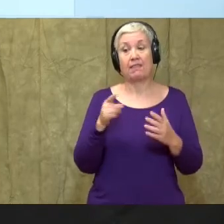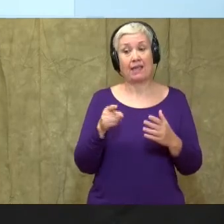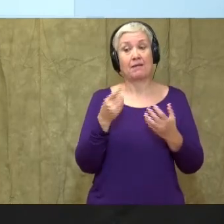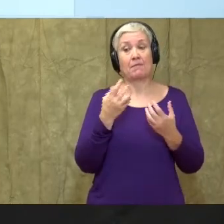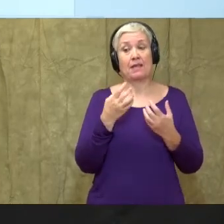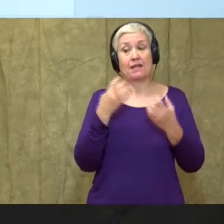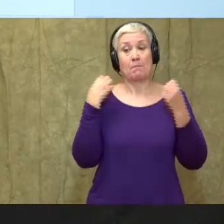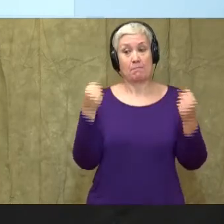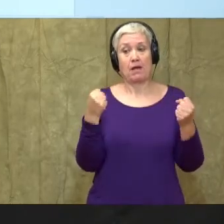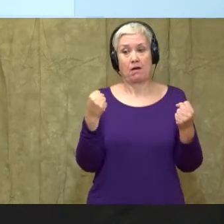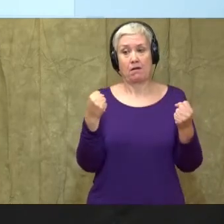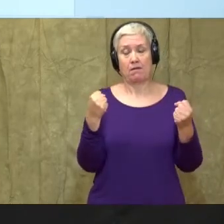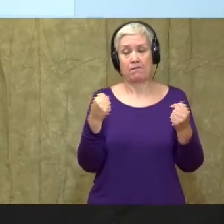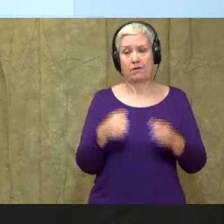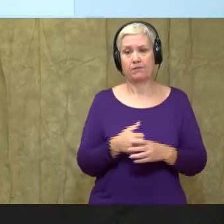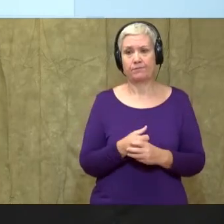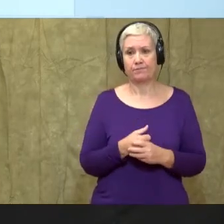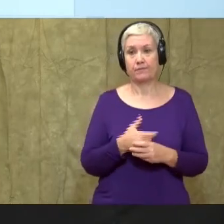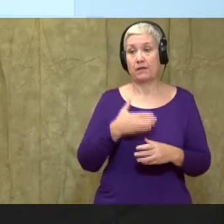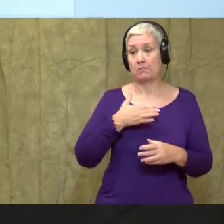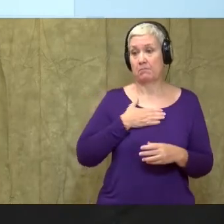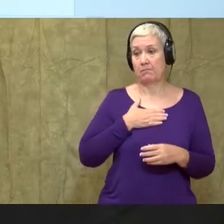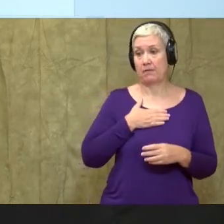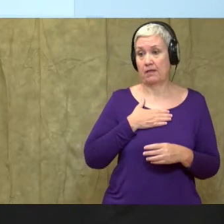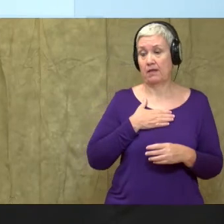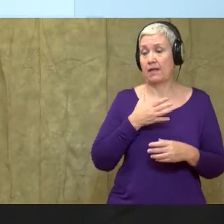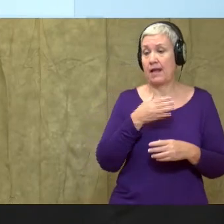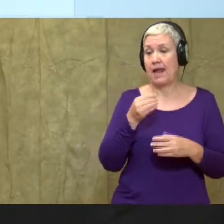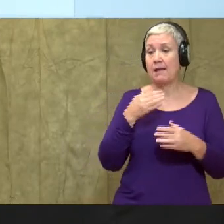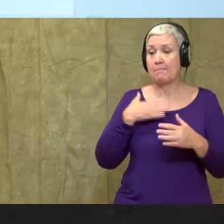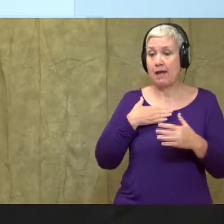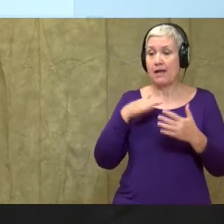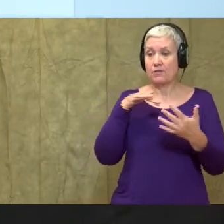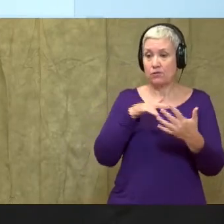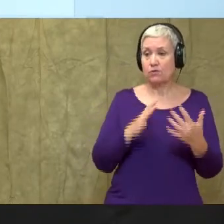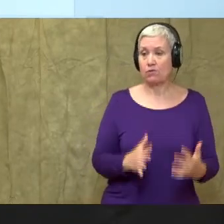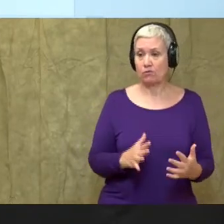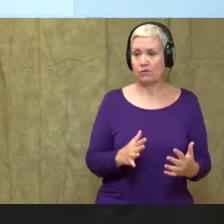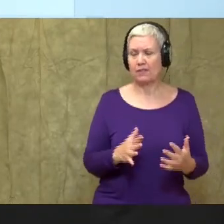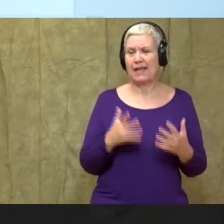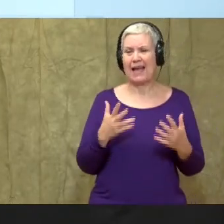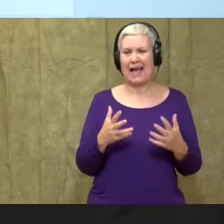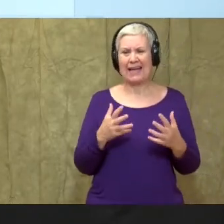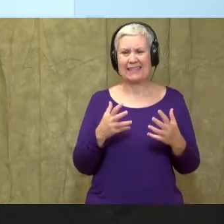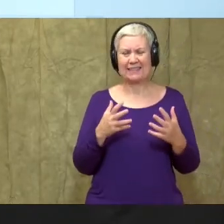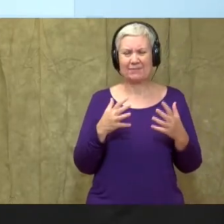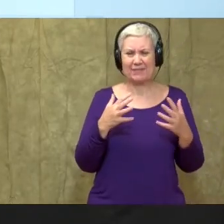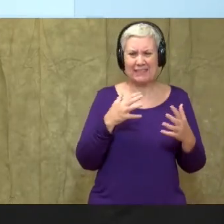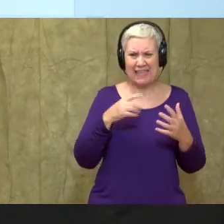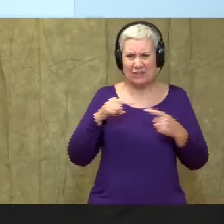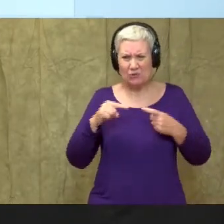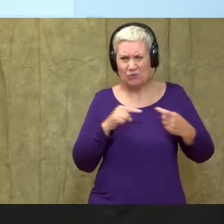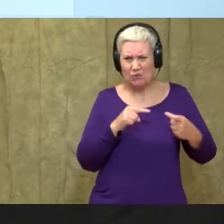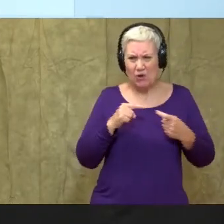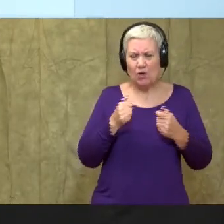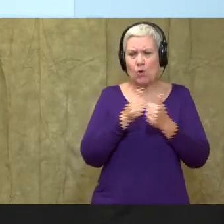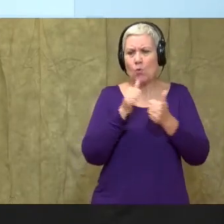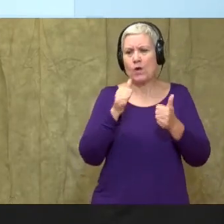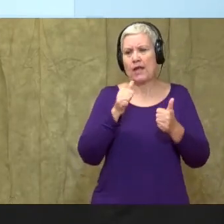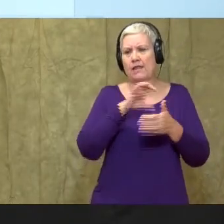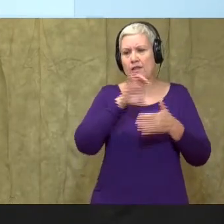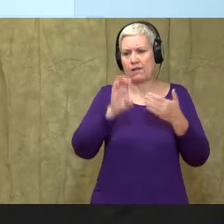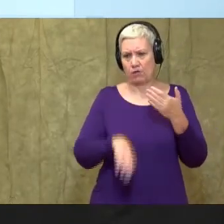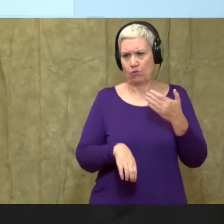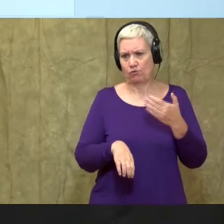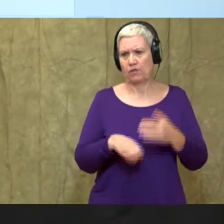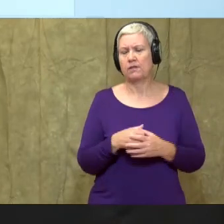powerful. I and my students as well, I usually struggle the most with a conclusion because that's what I